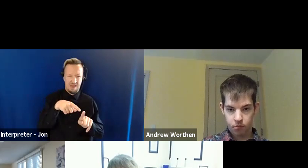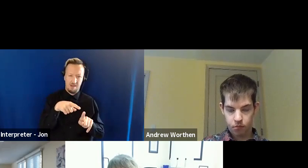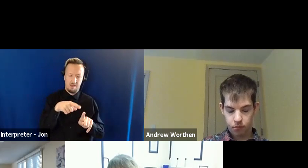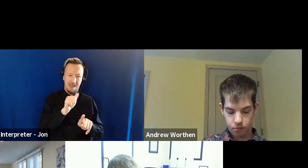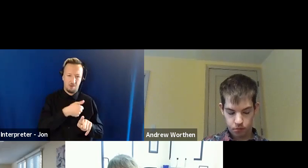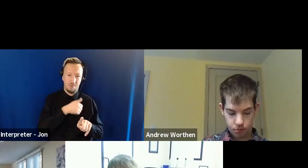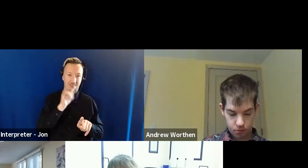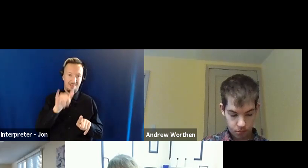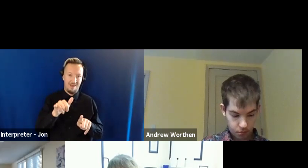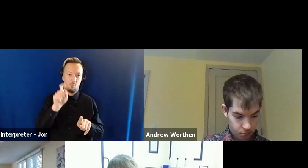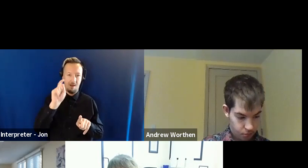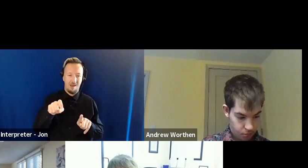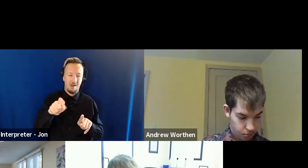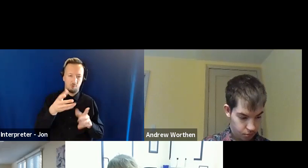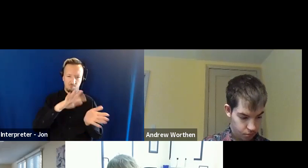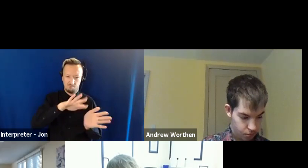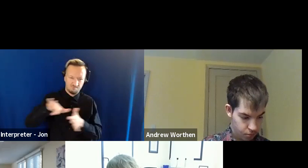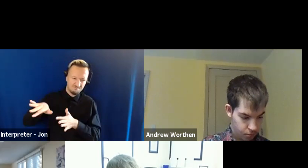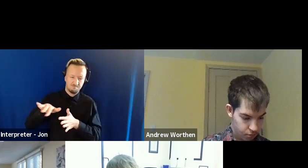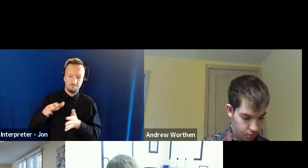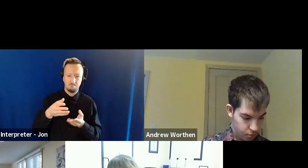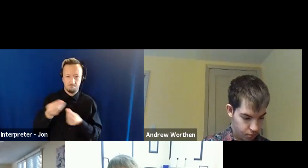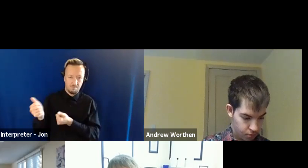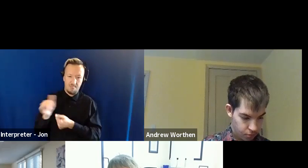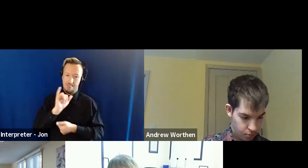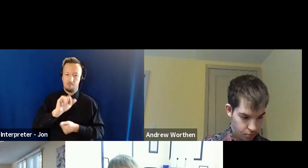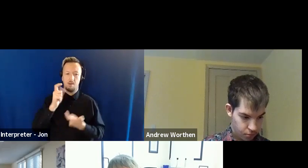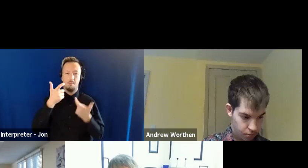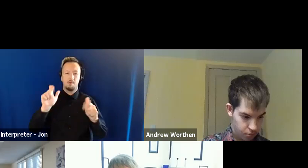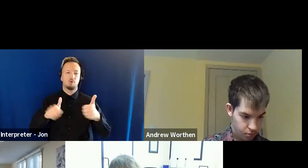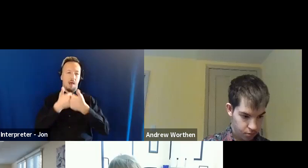a big part of the challenge to accessibility in my generation.